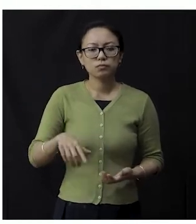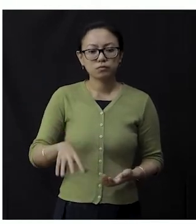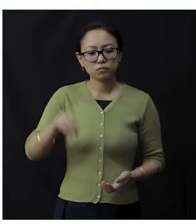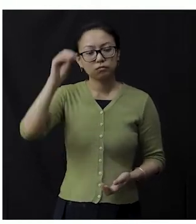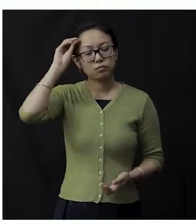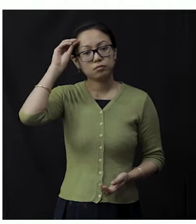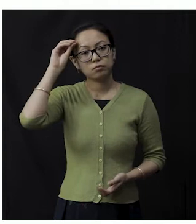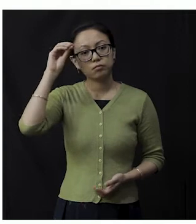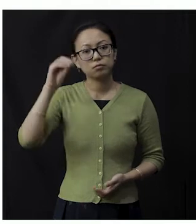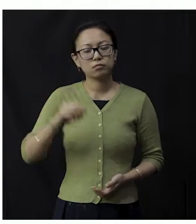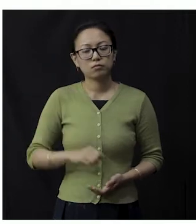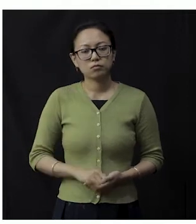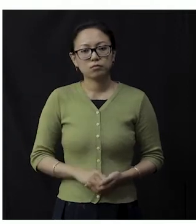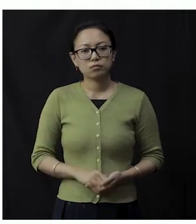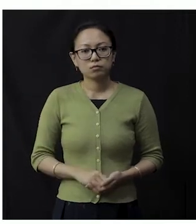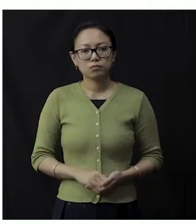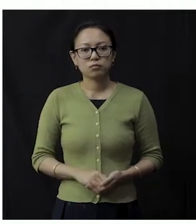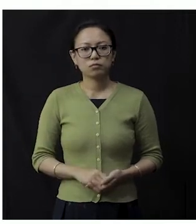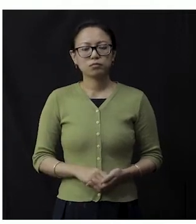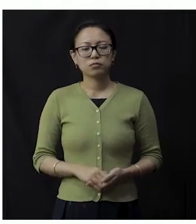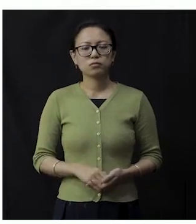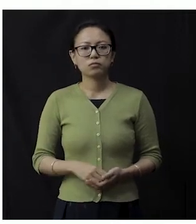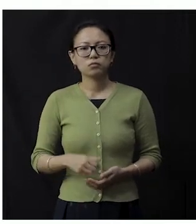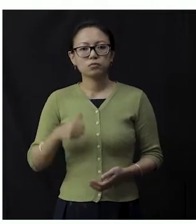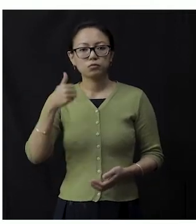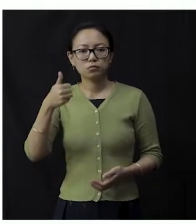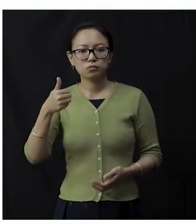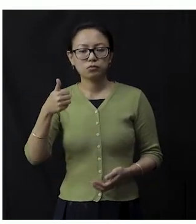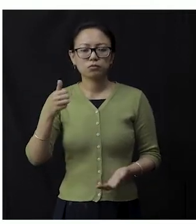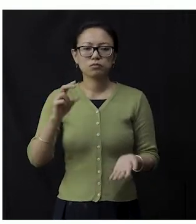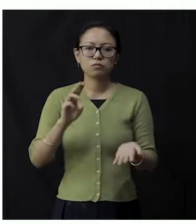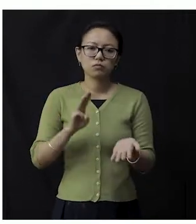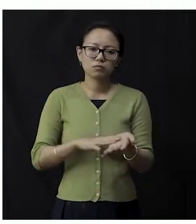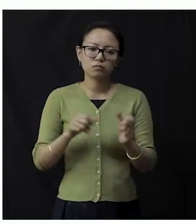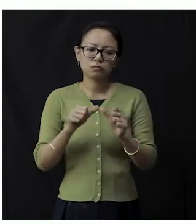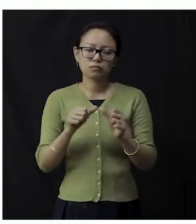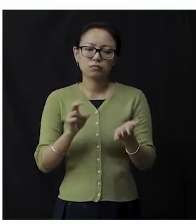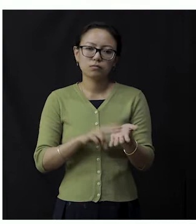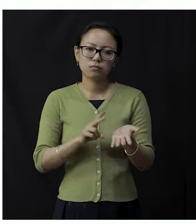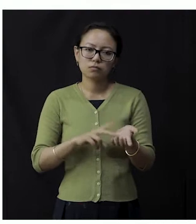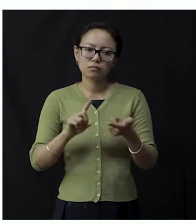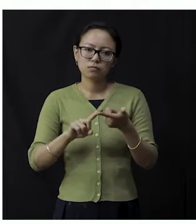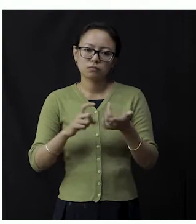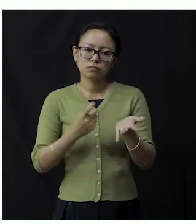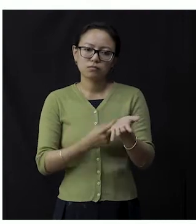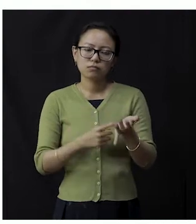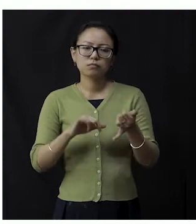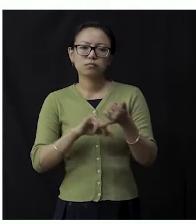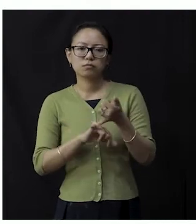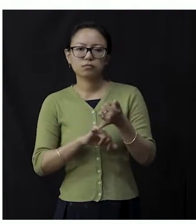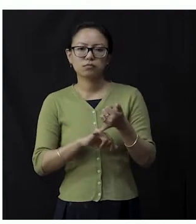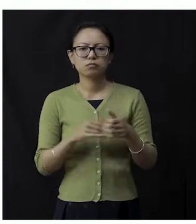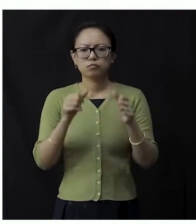English class, chapter number 7, Good Manners. So, all of you, and that